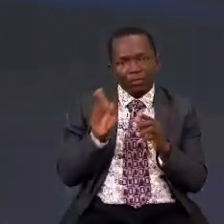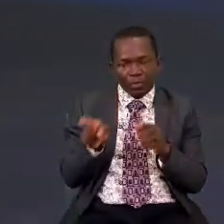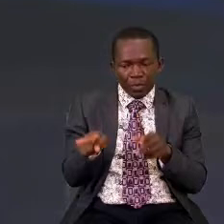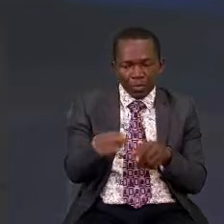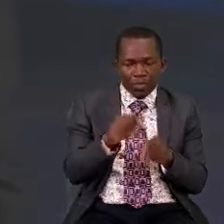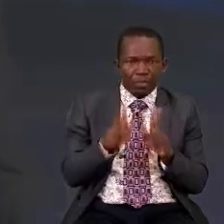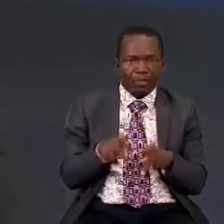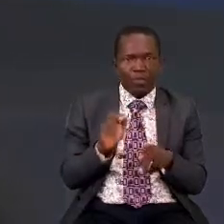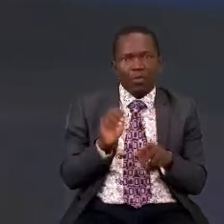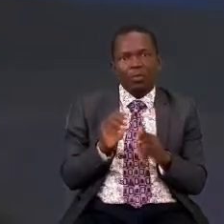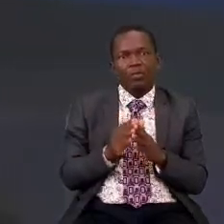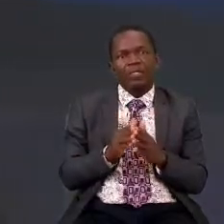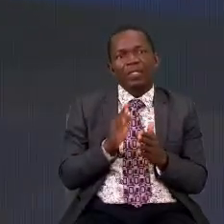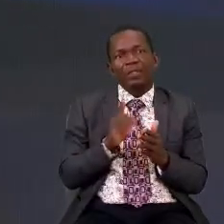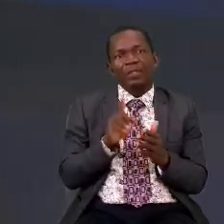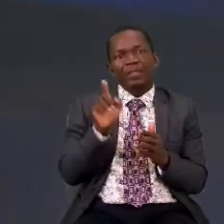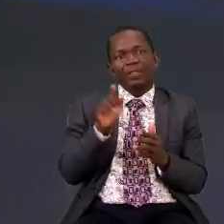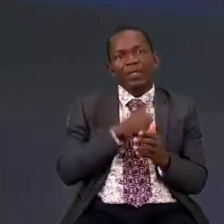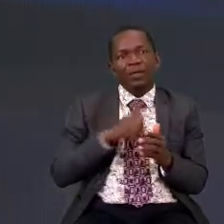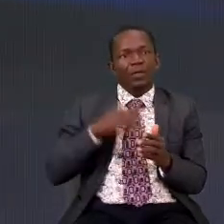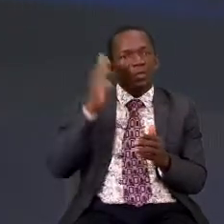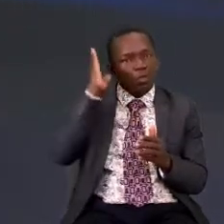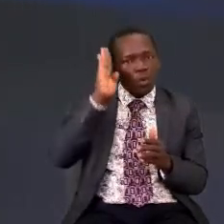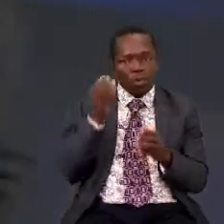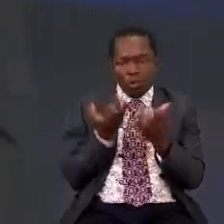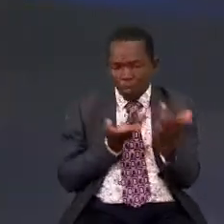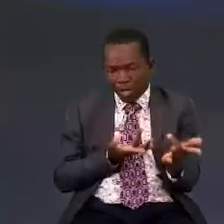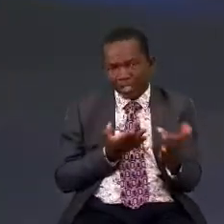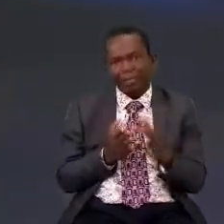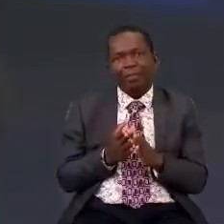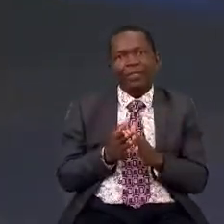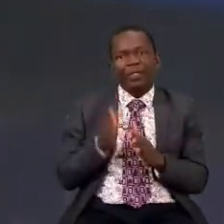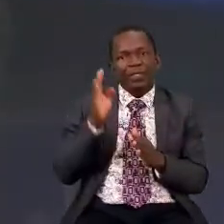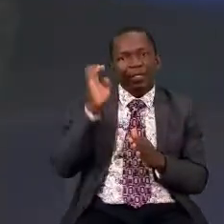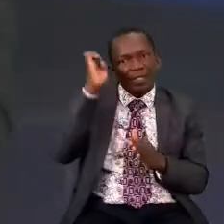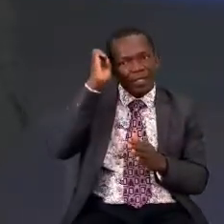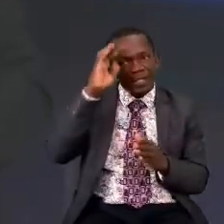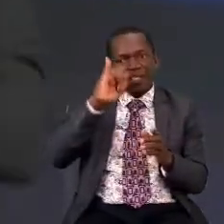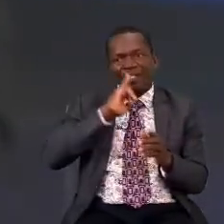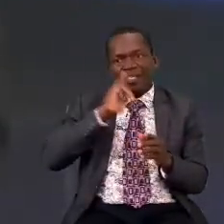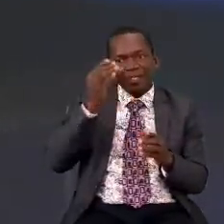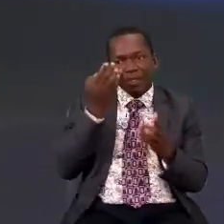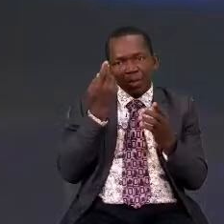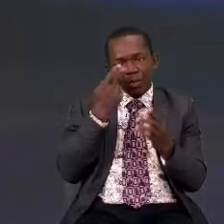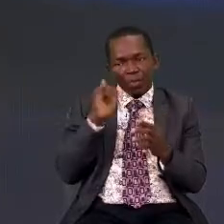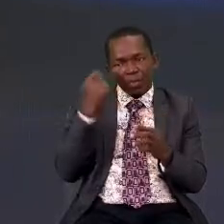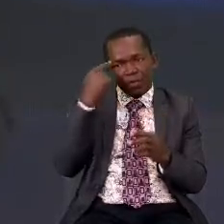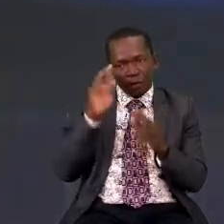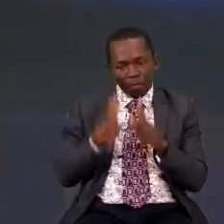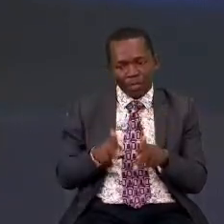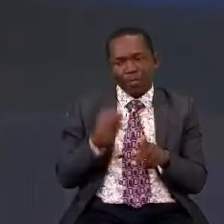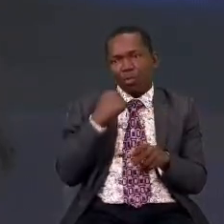and Abiram, and will say, are we not all leaders? And why don't we do this? Why don't we do this? And the sea's power,